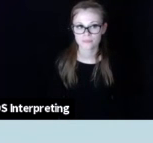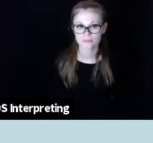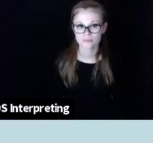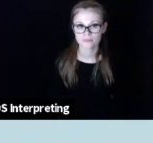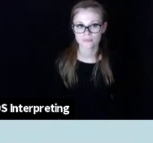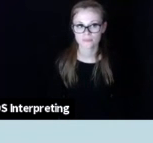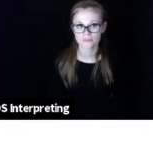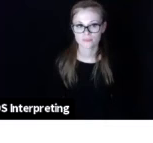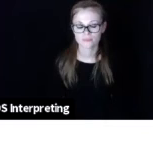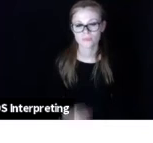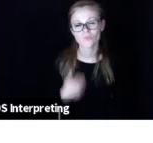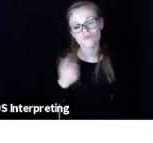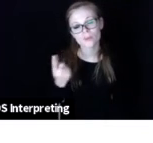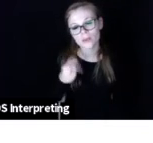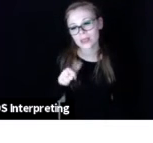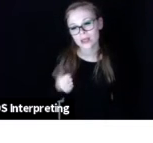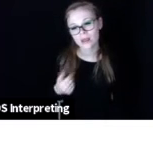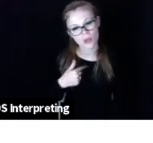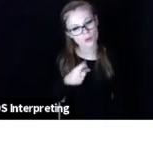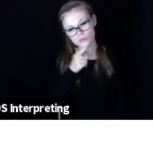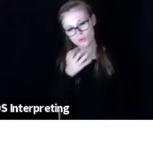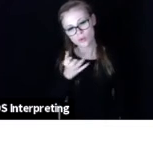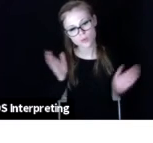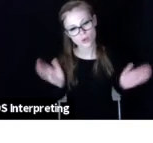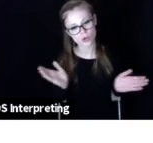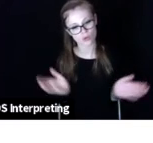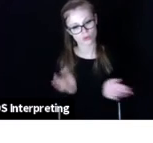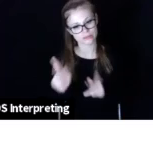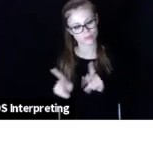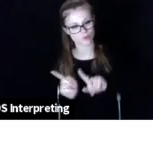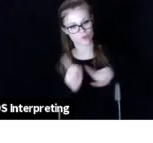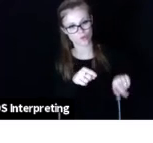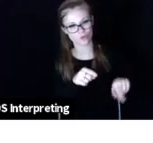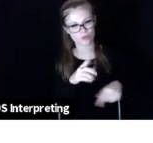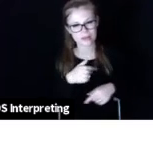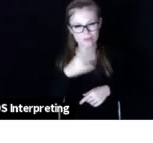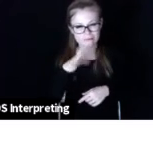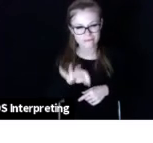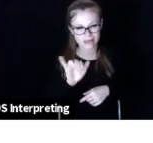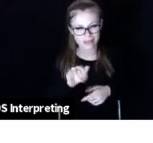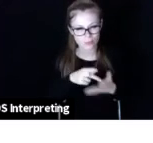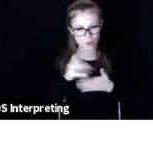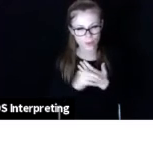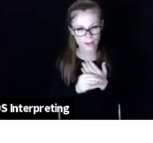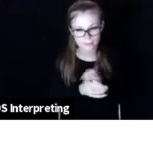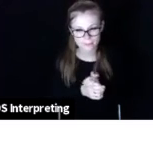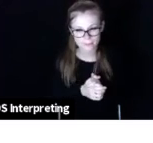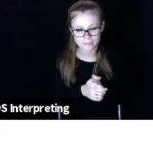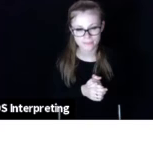that I really want to encourage people to attend. Let me find it on